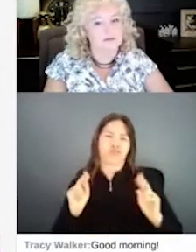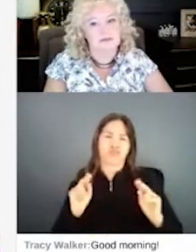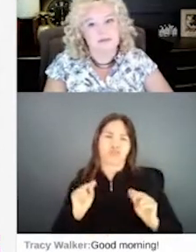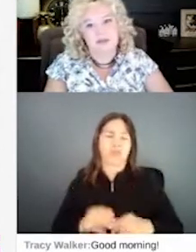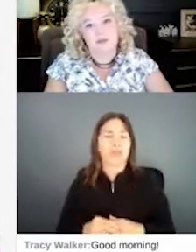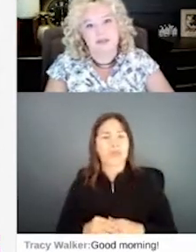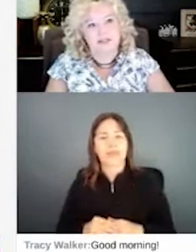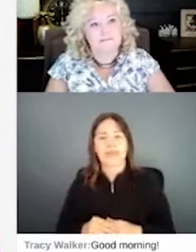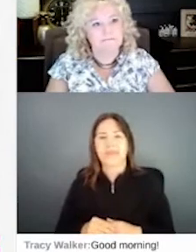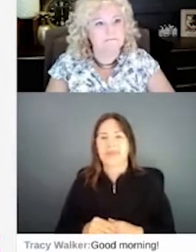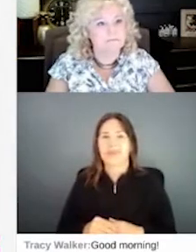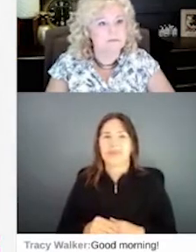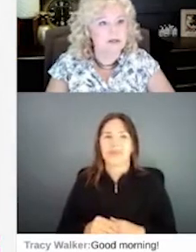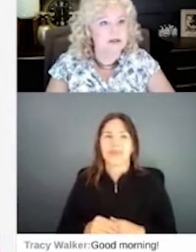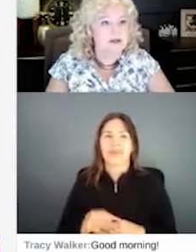Sweet.